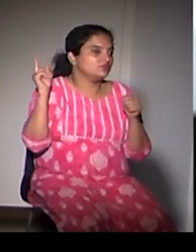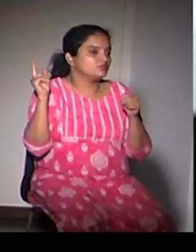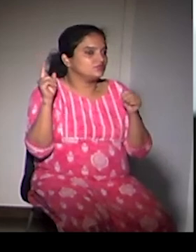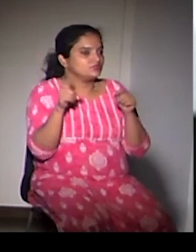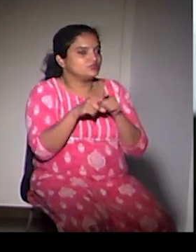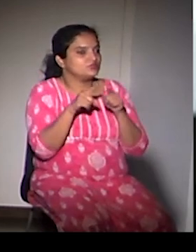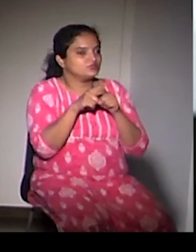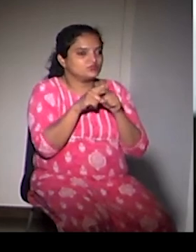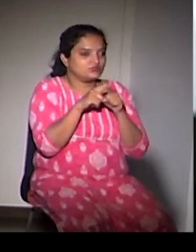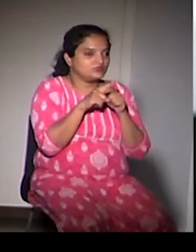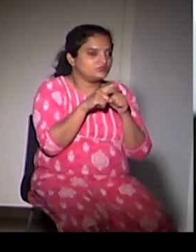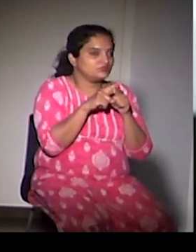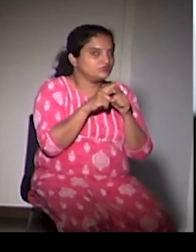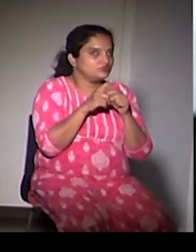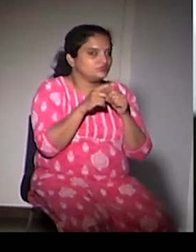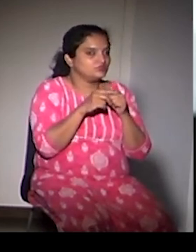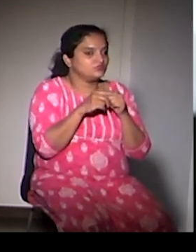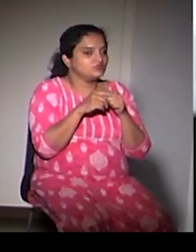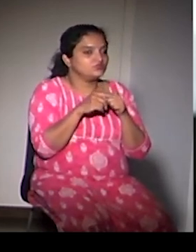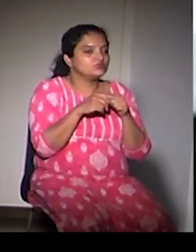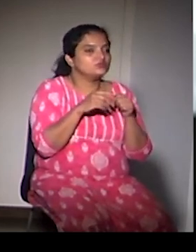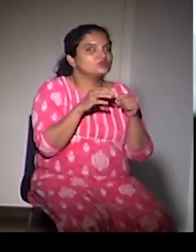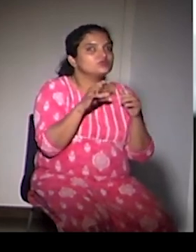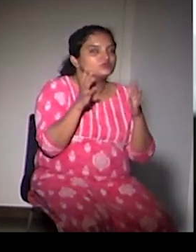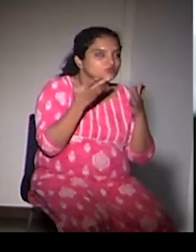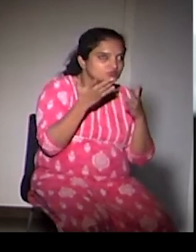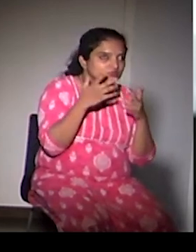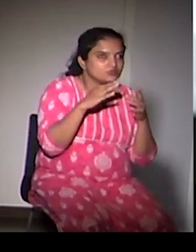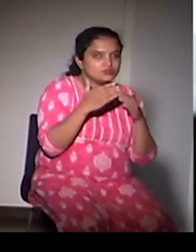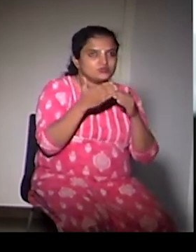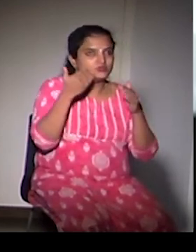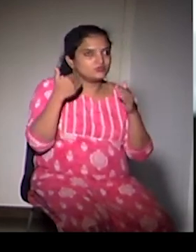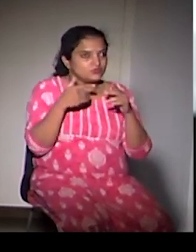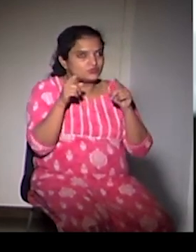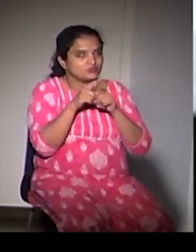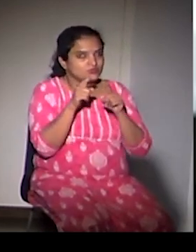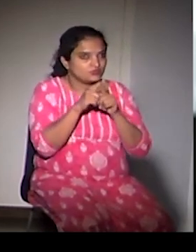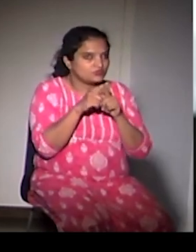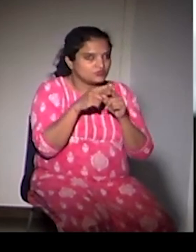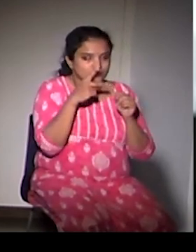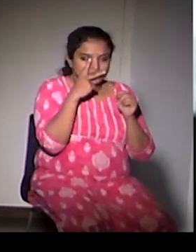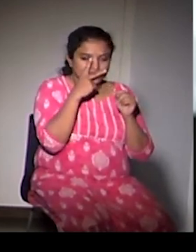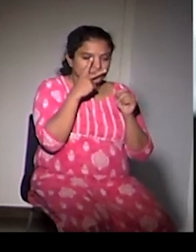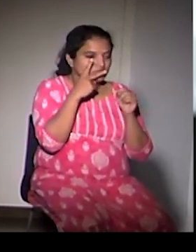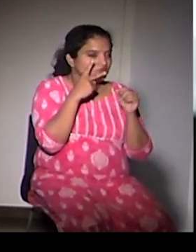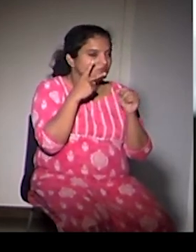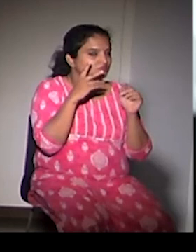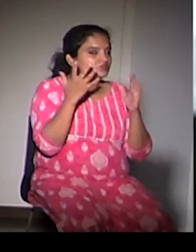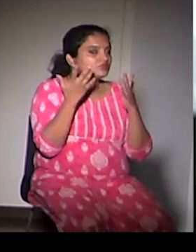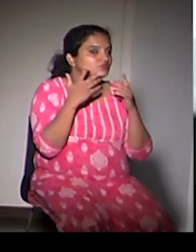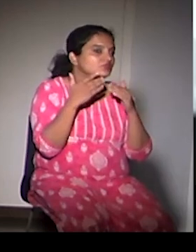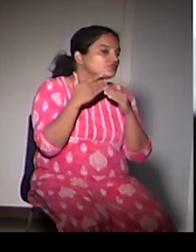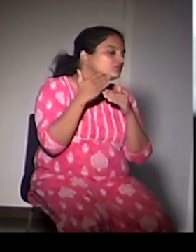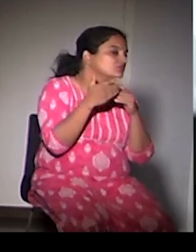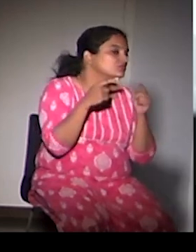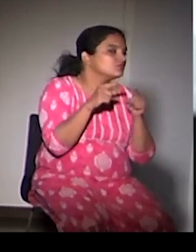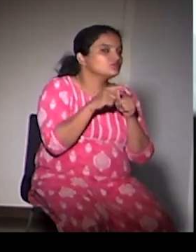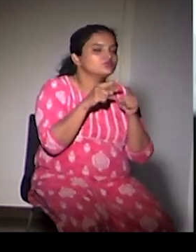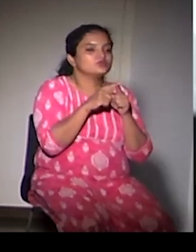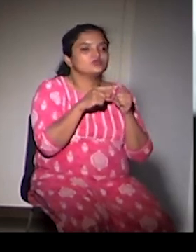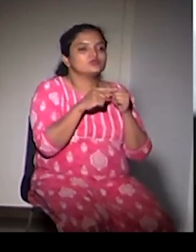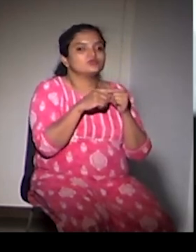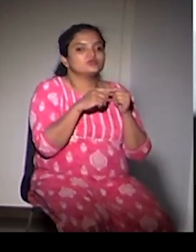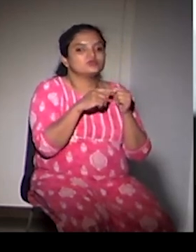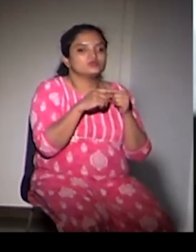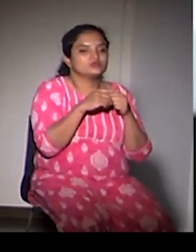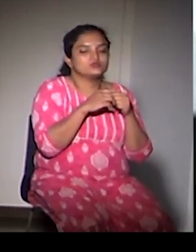the subcontinent at Ashtur outside Bidar. Bidar really is an amazing place to visit if any